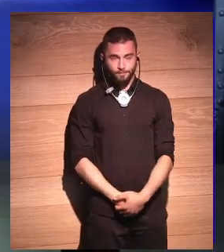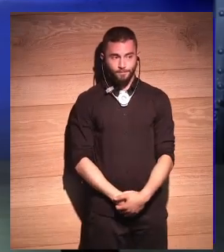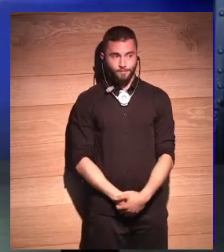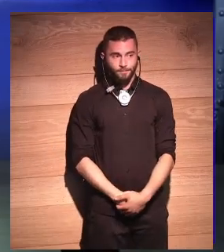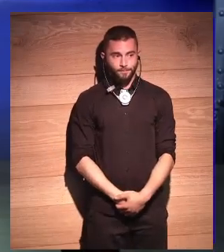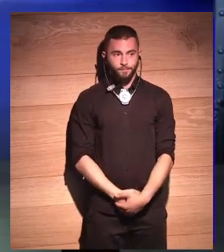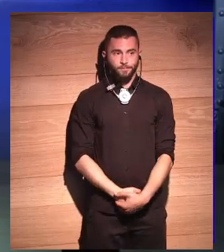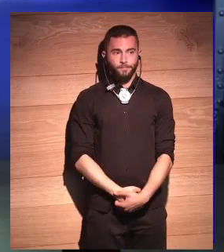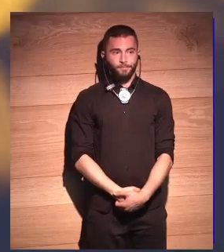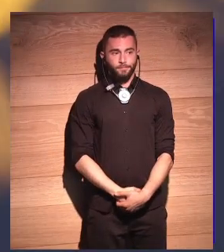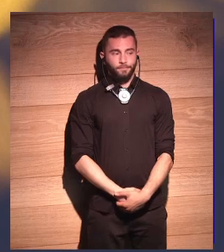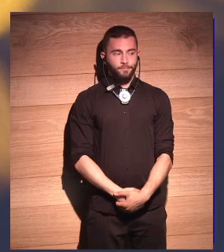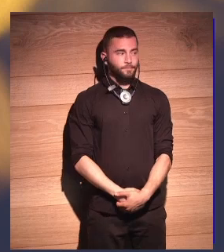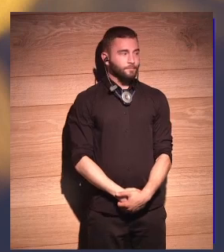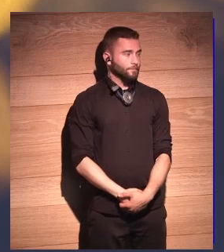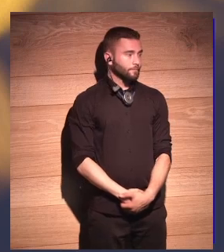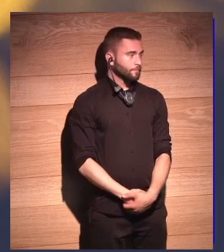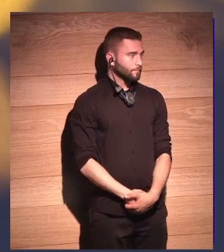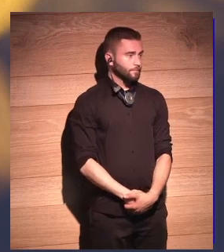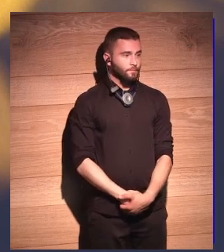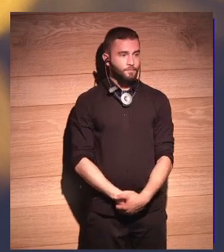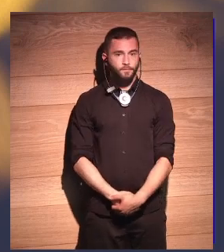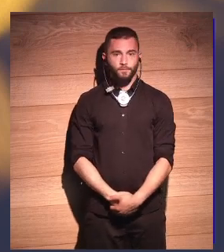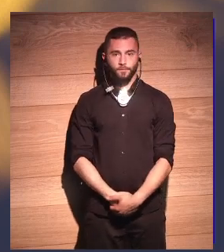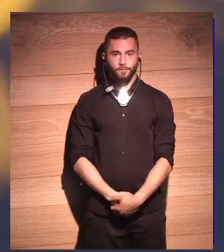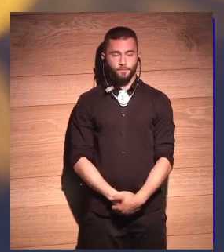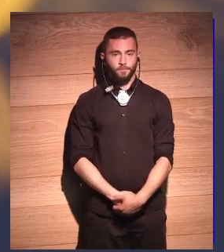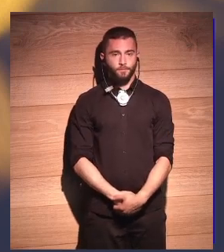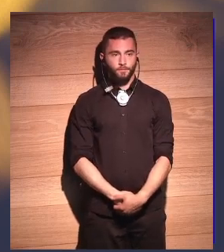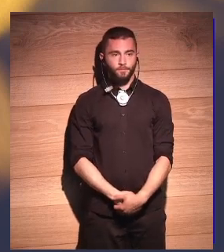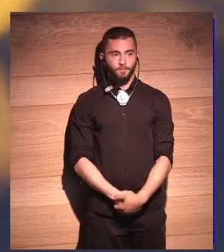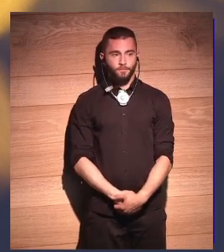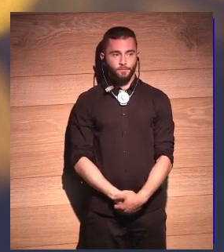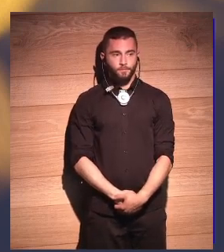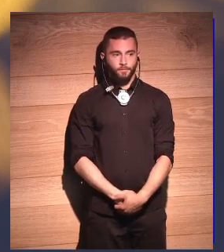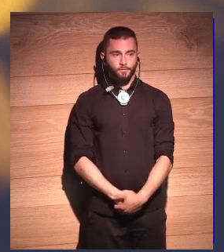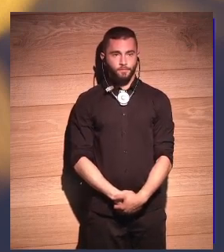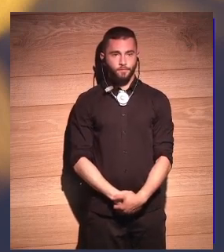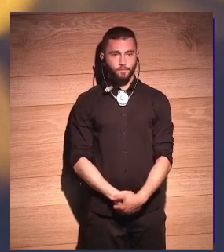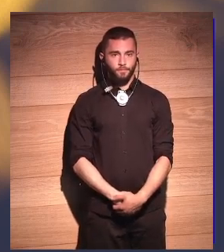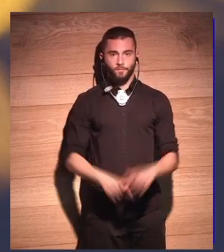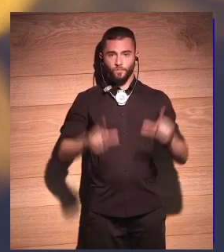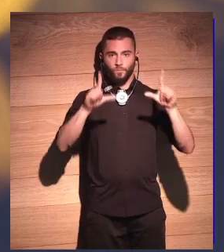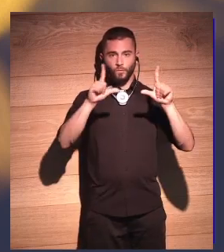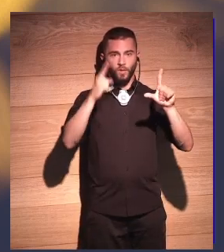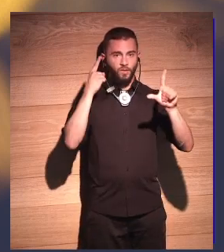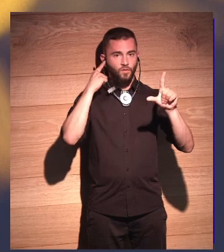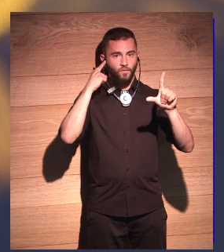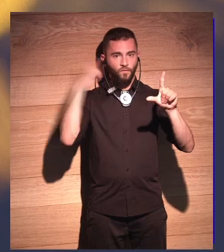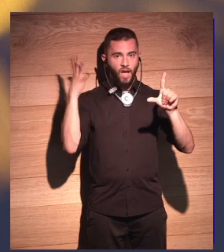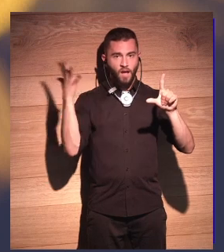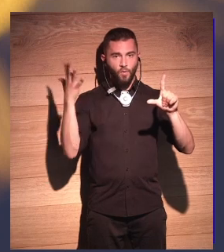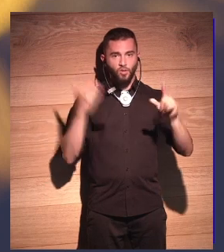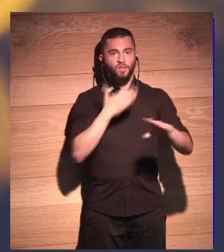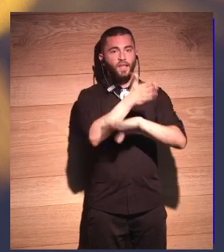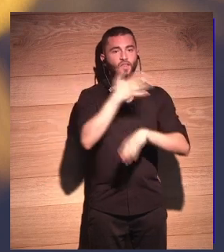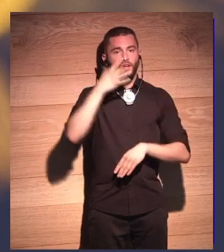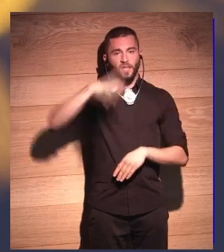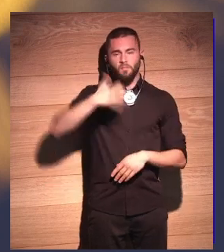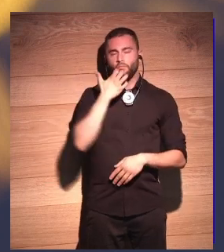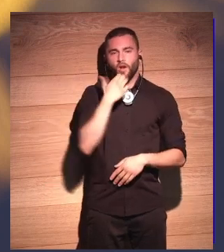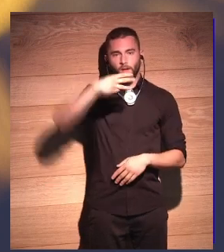So, who here has been to see a famous painting? You know, the Mona Lisa, for instance. Who has